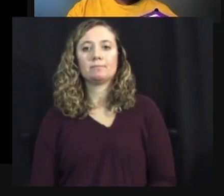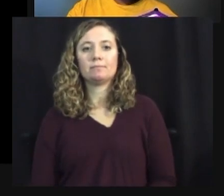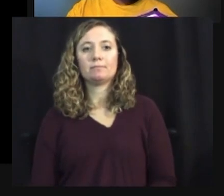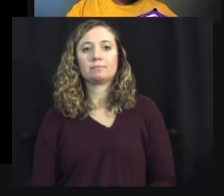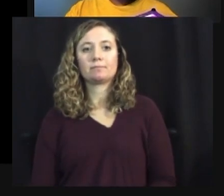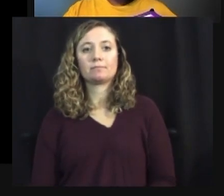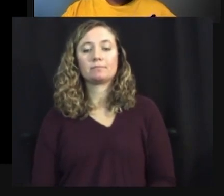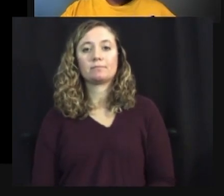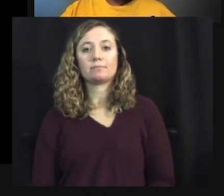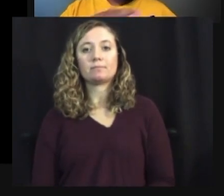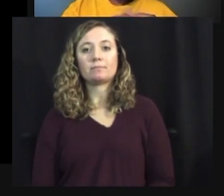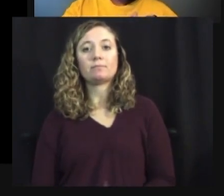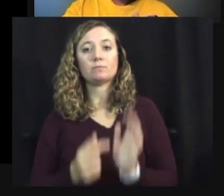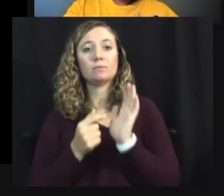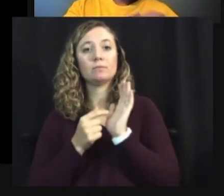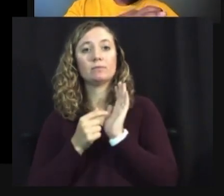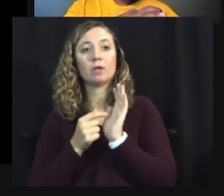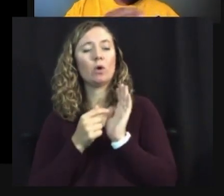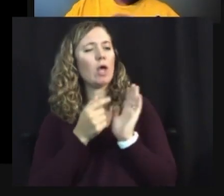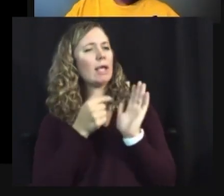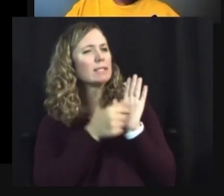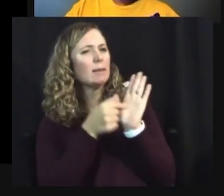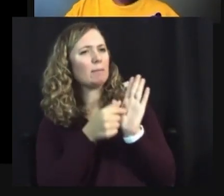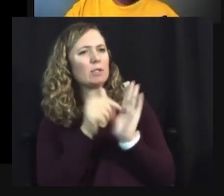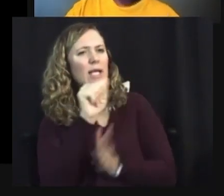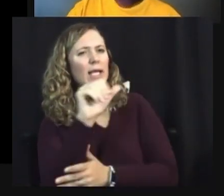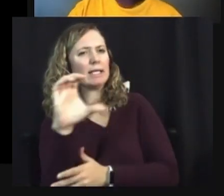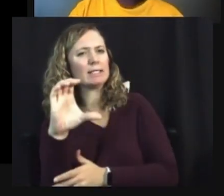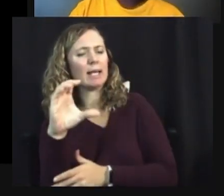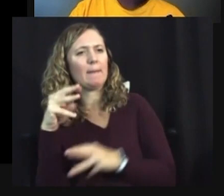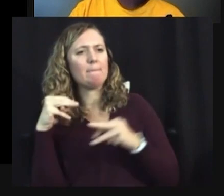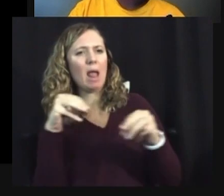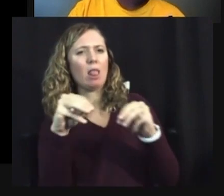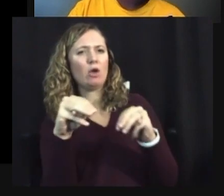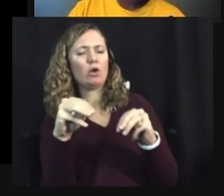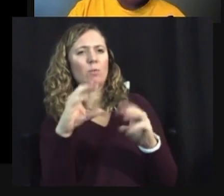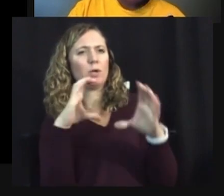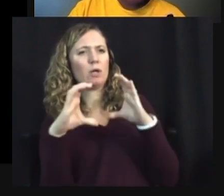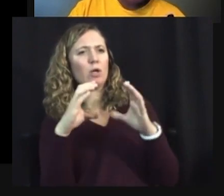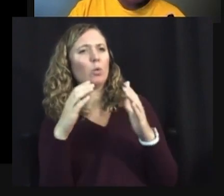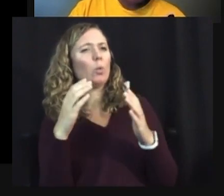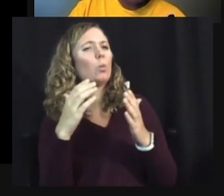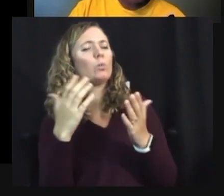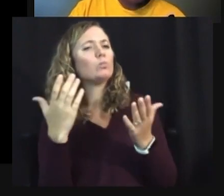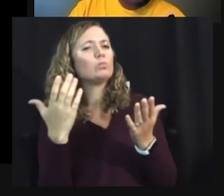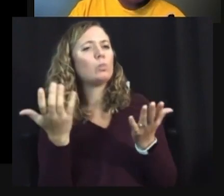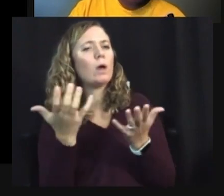What are some examples of AAC methods of communication?